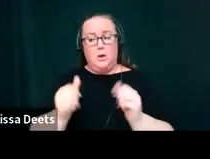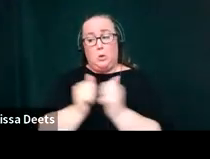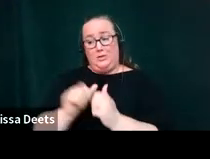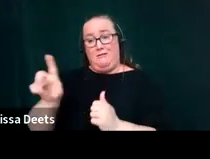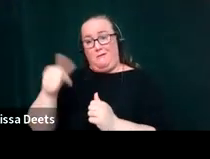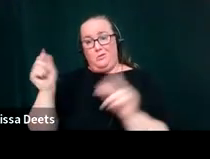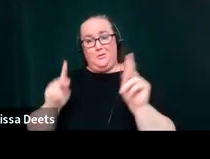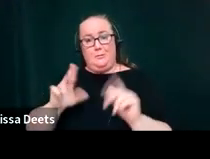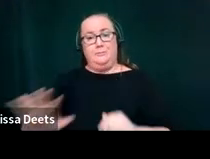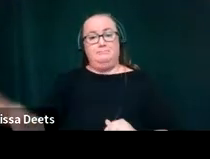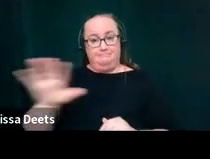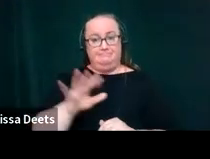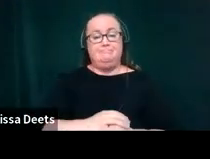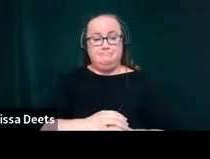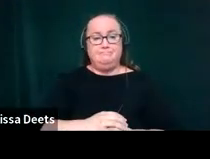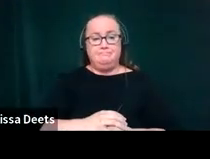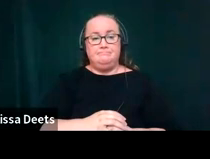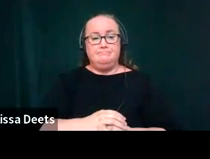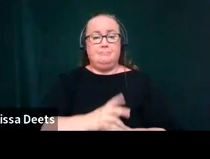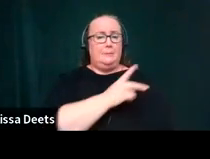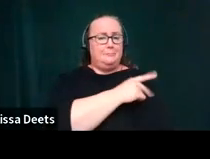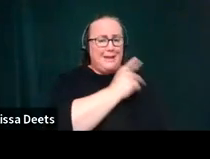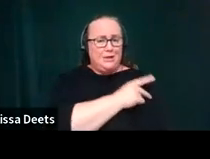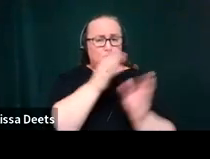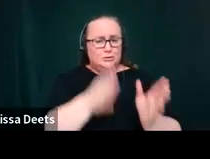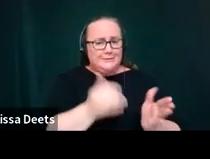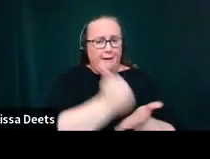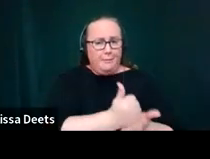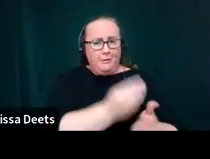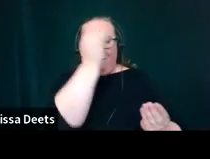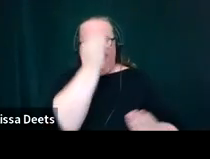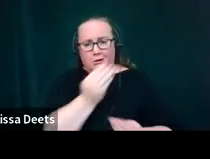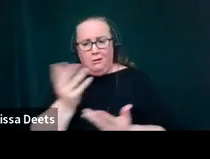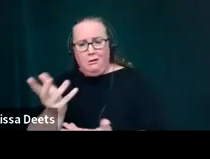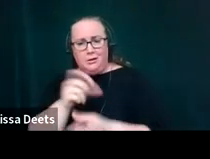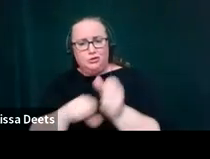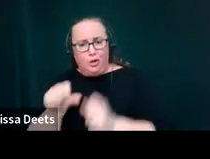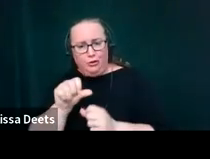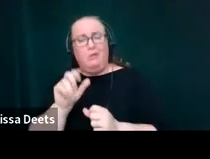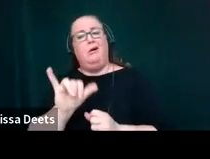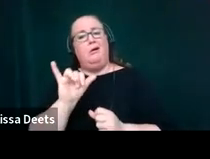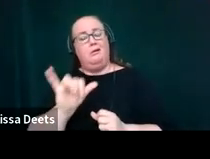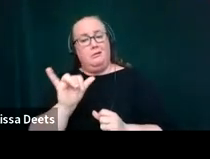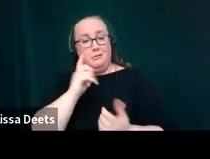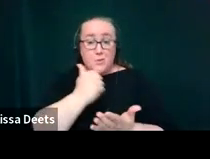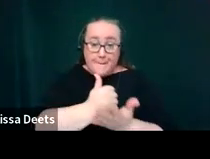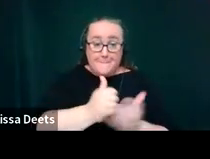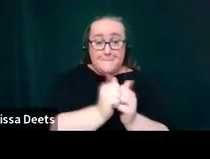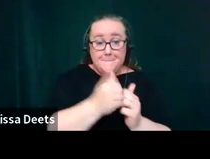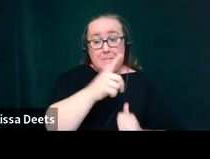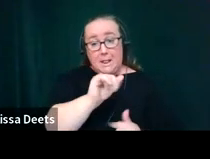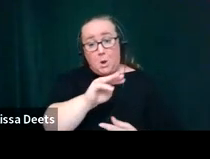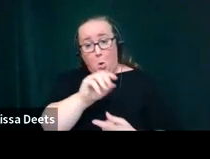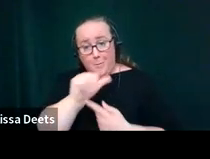readership. Patients provide insight to one another, how to successfully live with glaucoma, and how